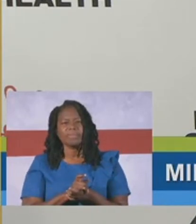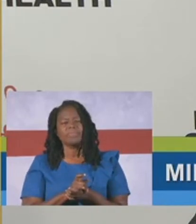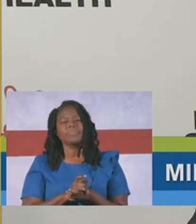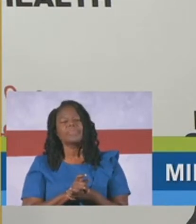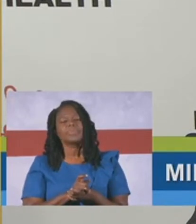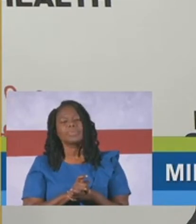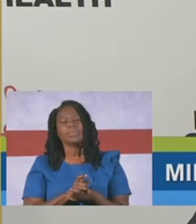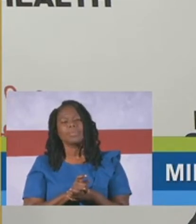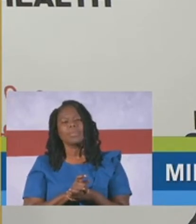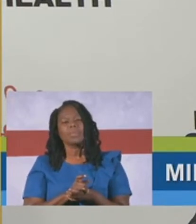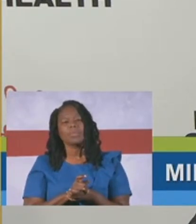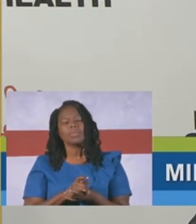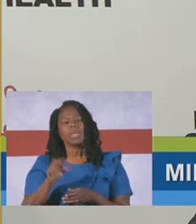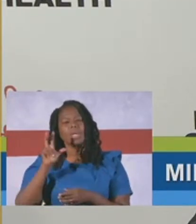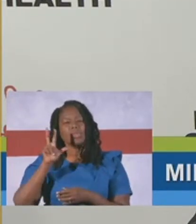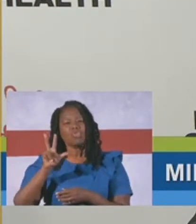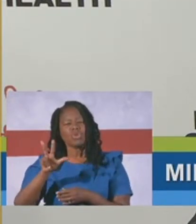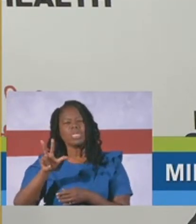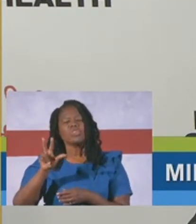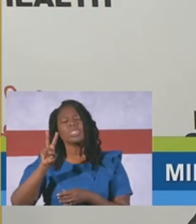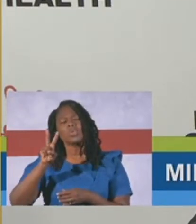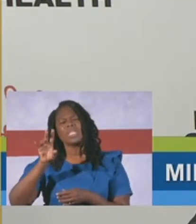booster,